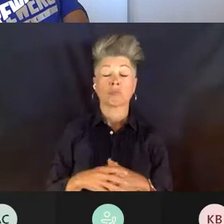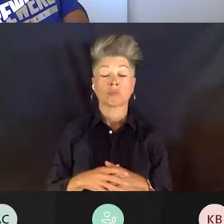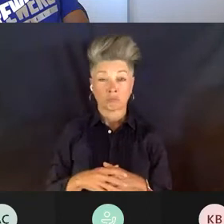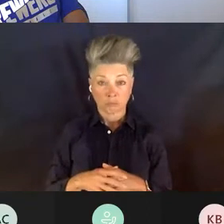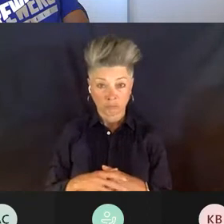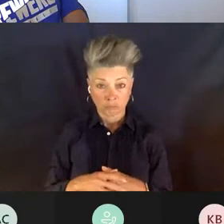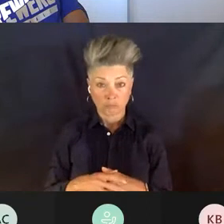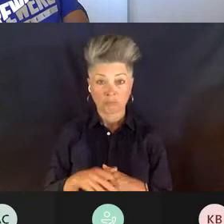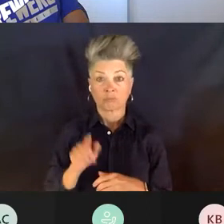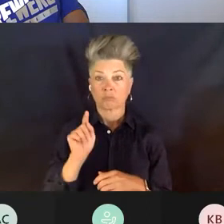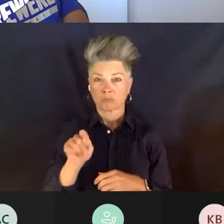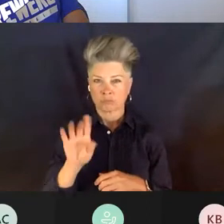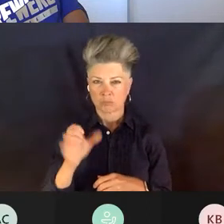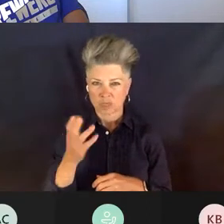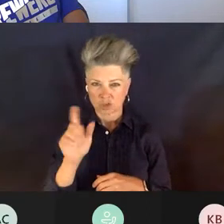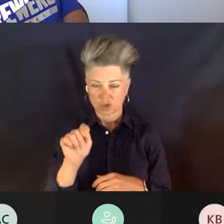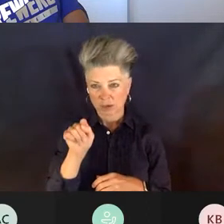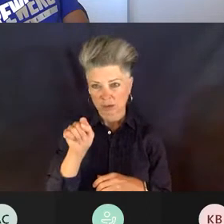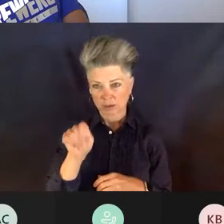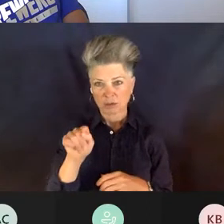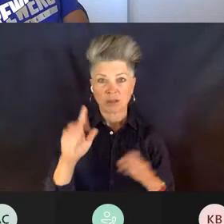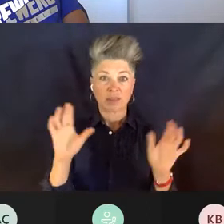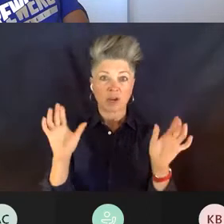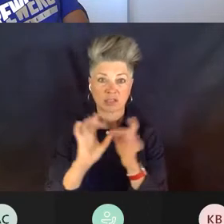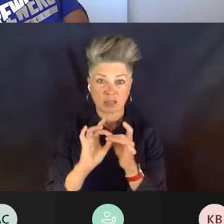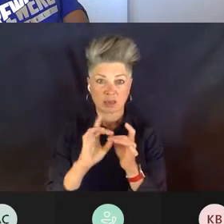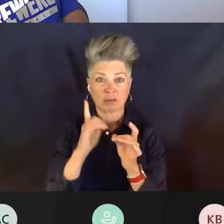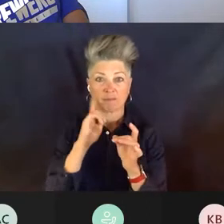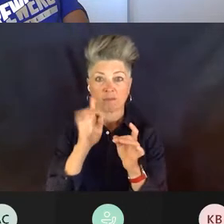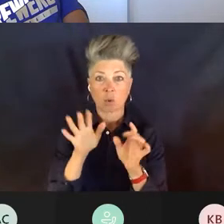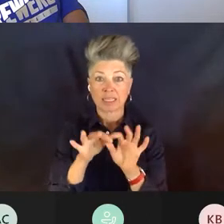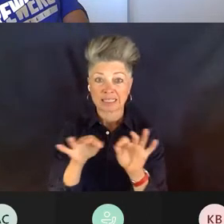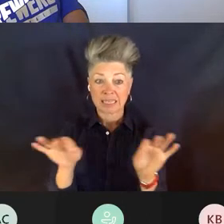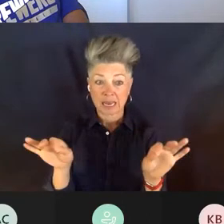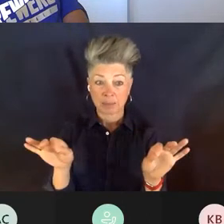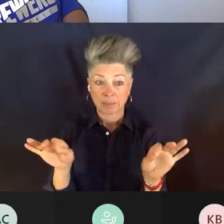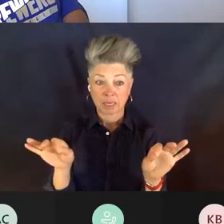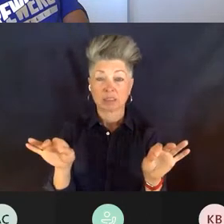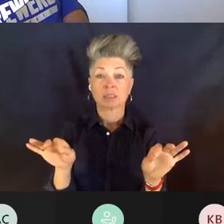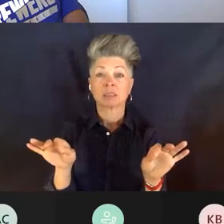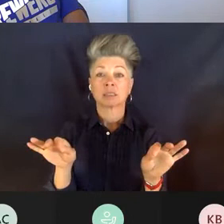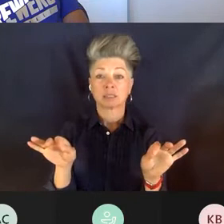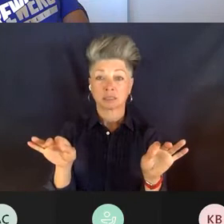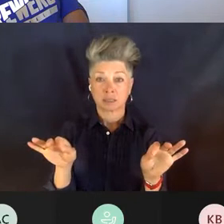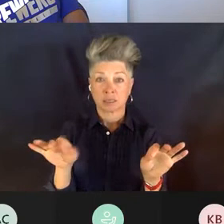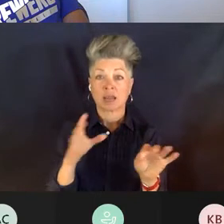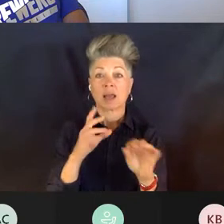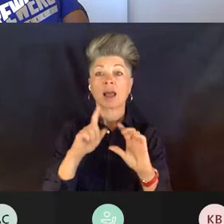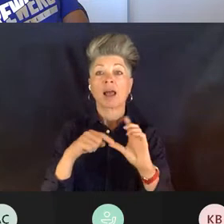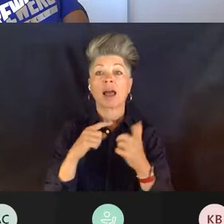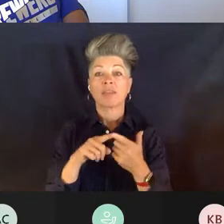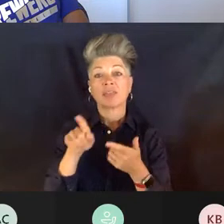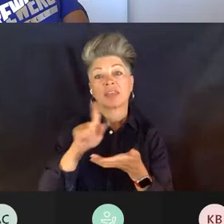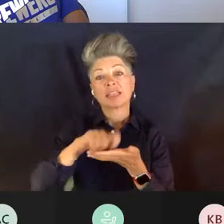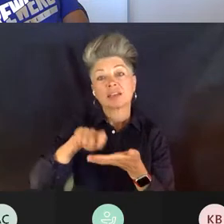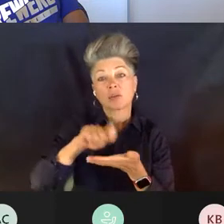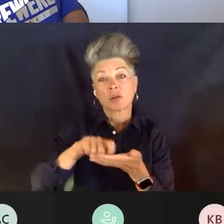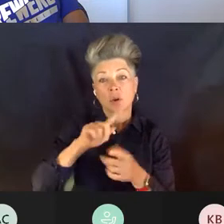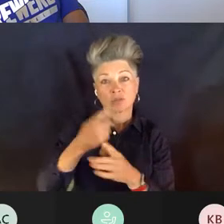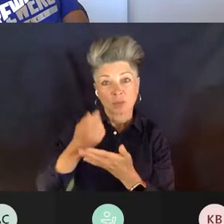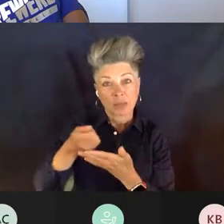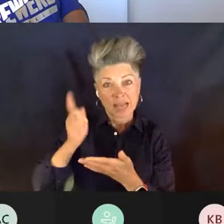there's the link for the statement, crafting the statements, and then these are the notes from last week